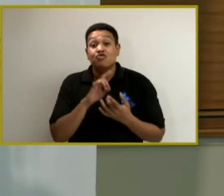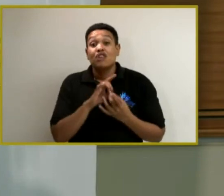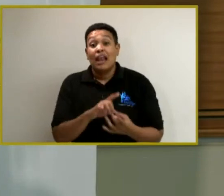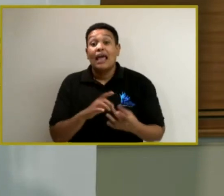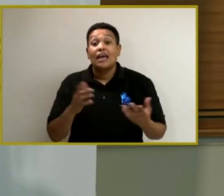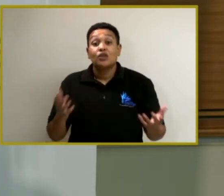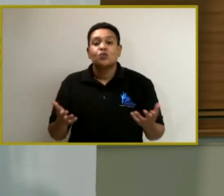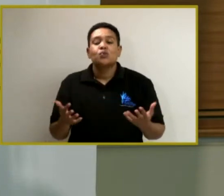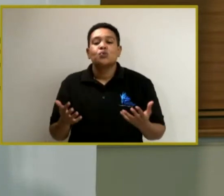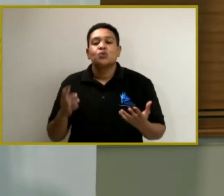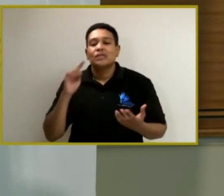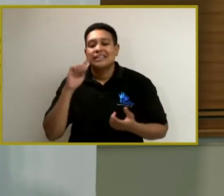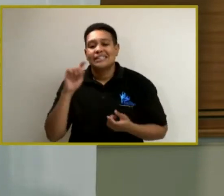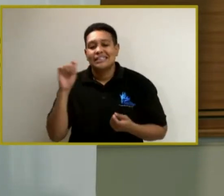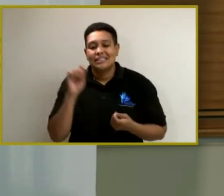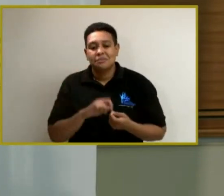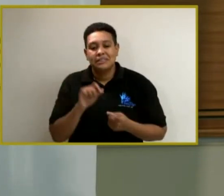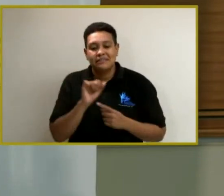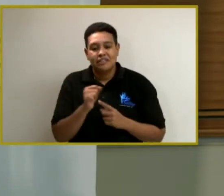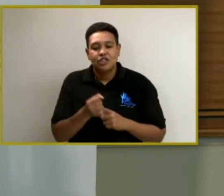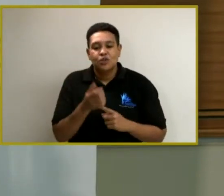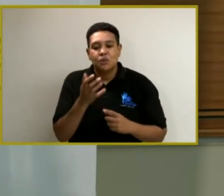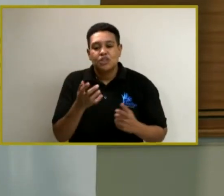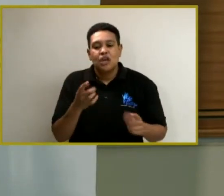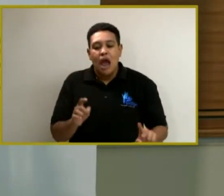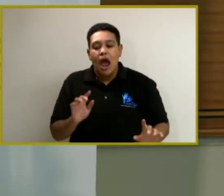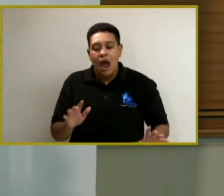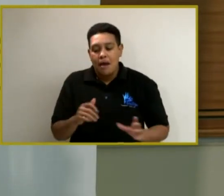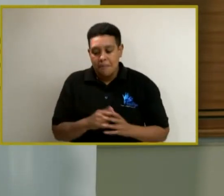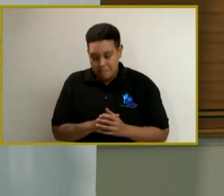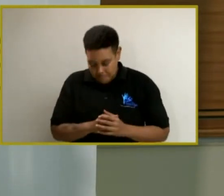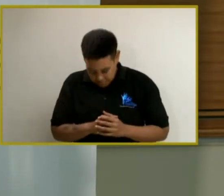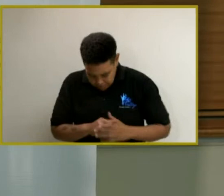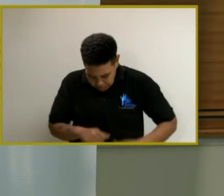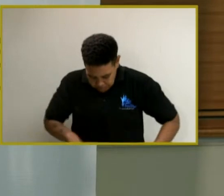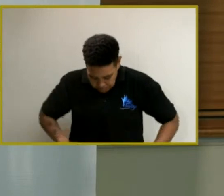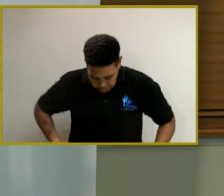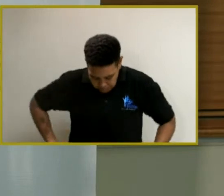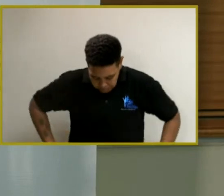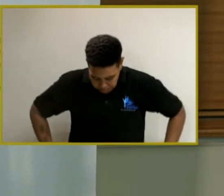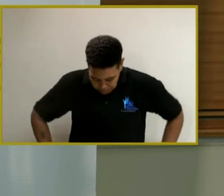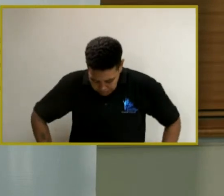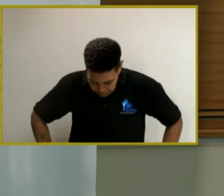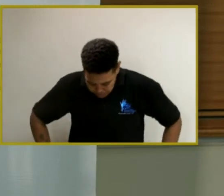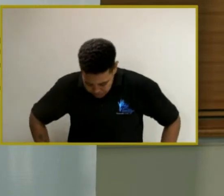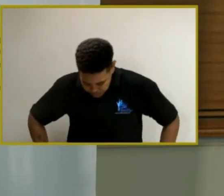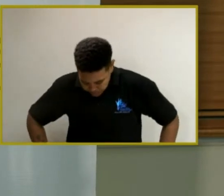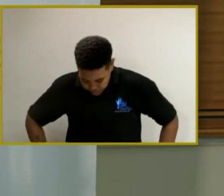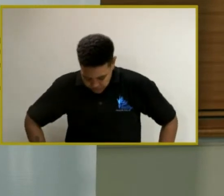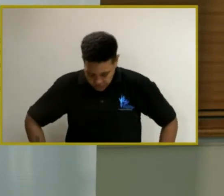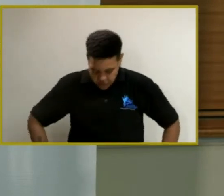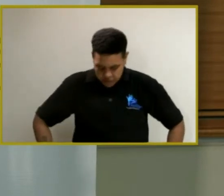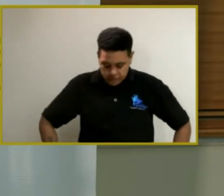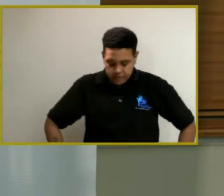to specific situations, I really wouldn't be able to